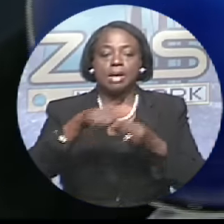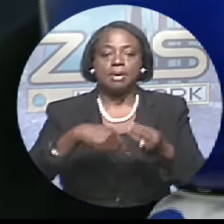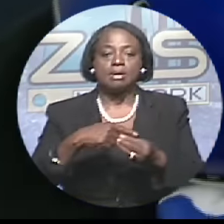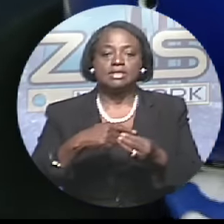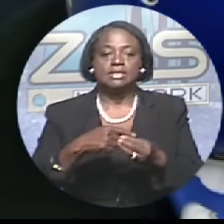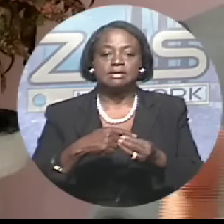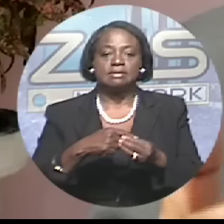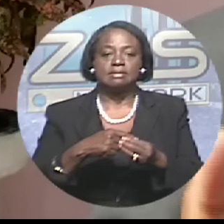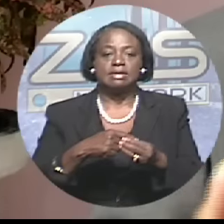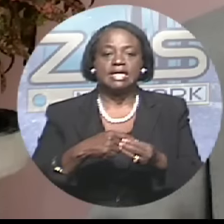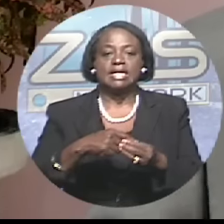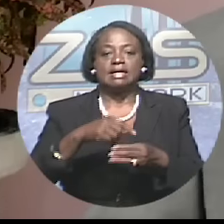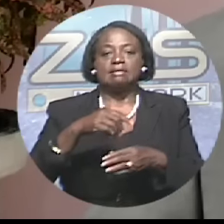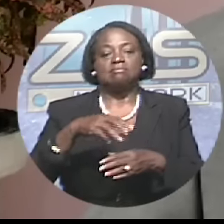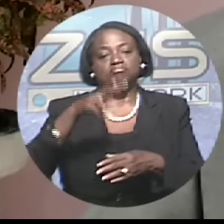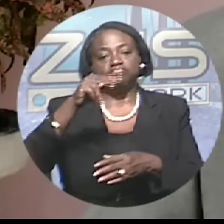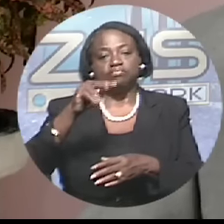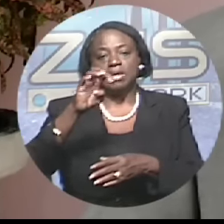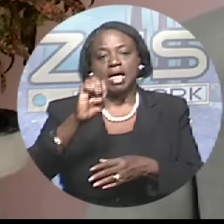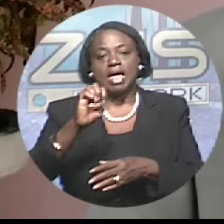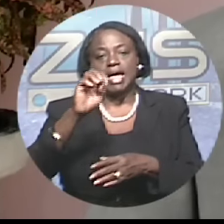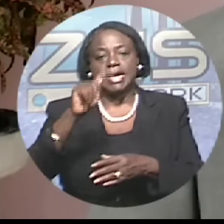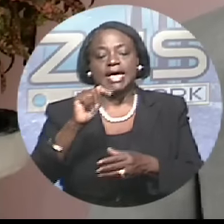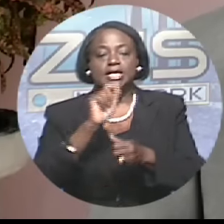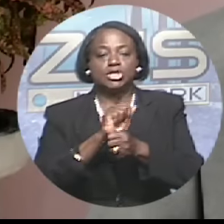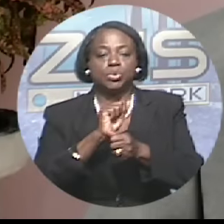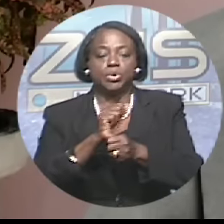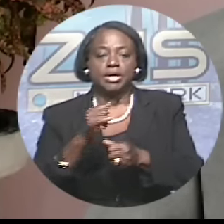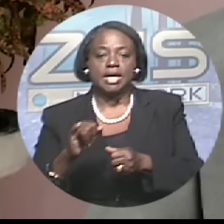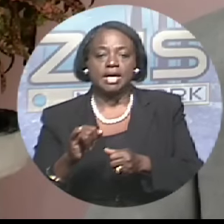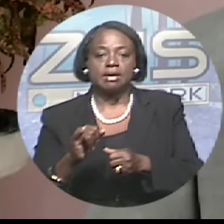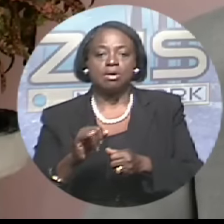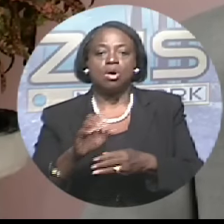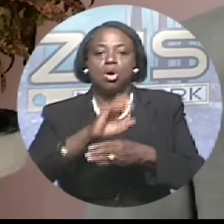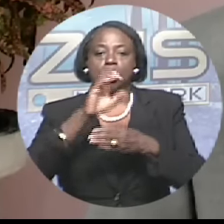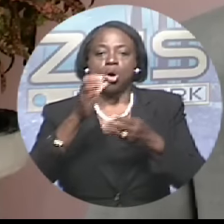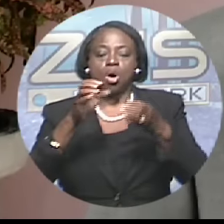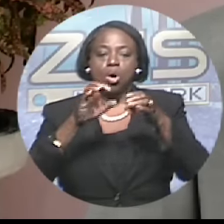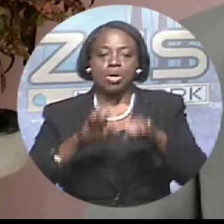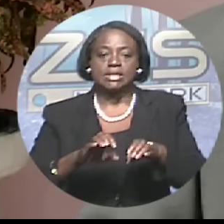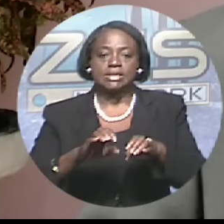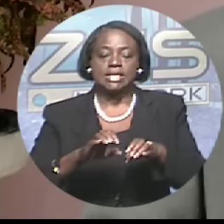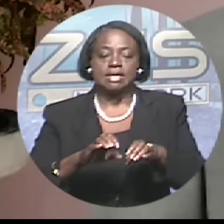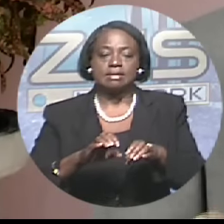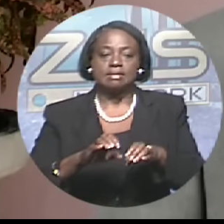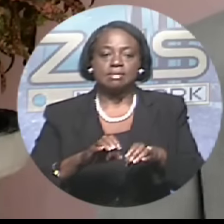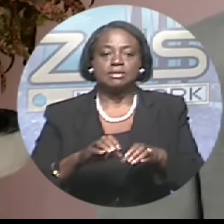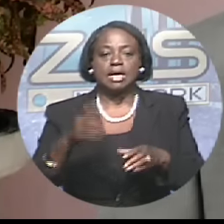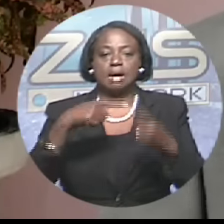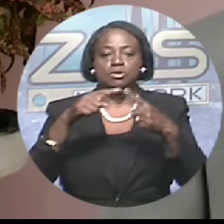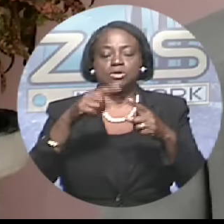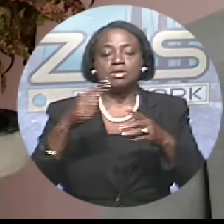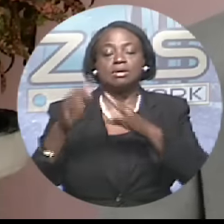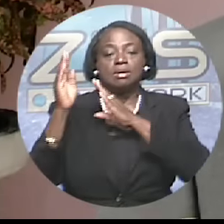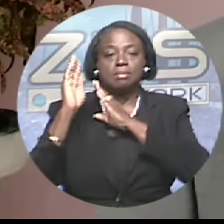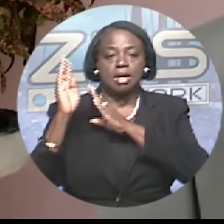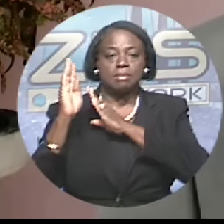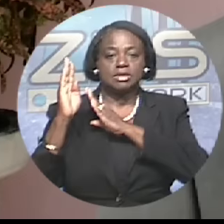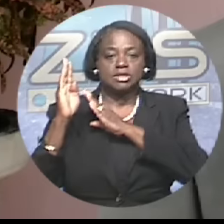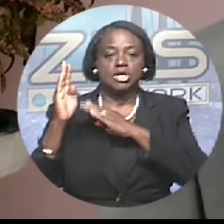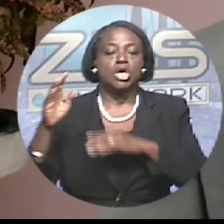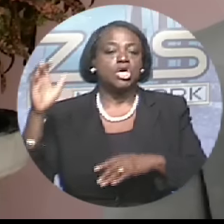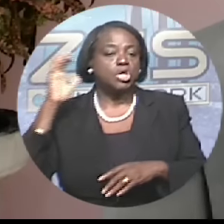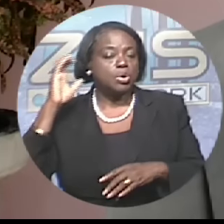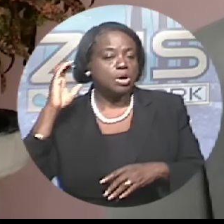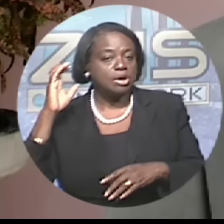networking. It's about causing for these major brands to come to the Bahamas and to want to be a part of. You heard Bubba Watson say, "I want